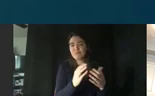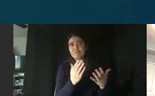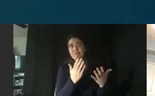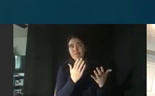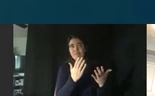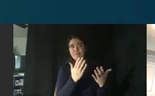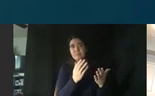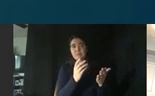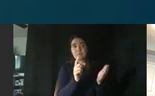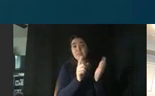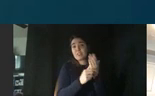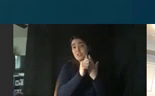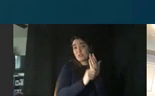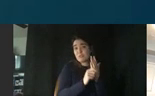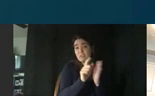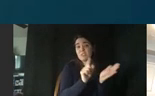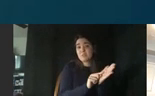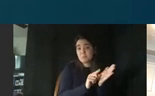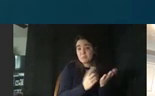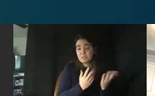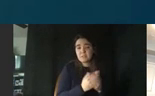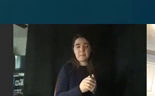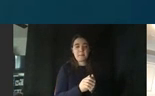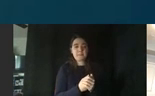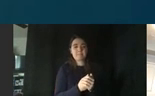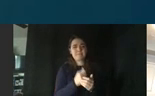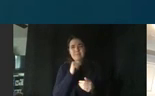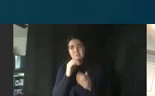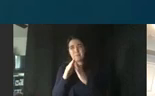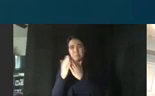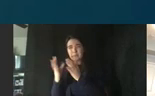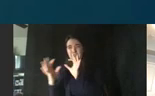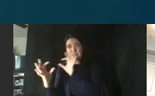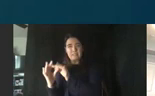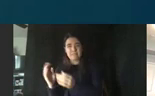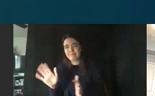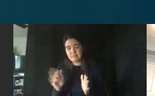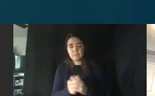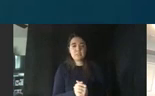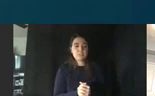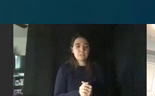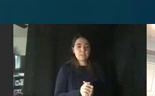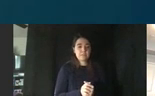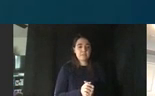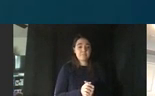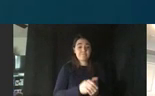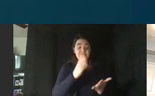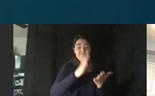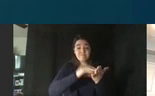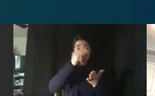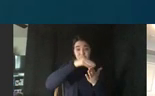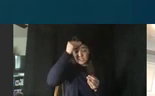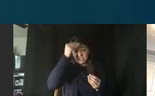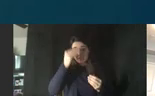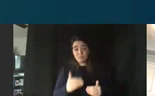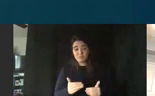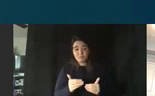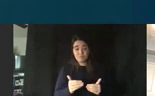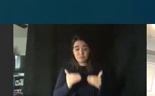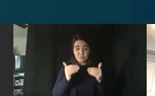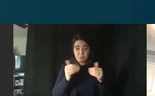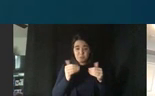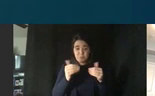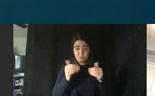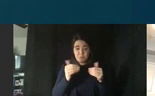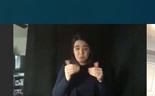with my books that I wrote. And it's learning to just move on and accepting